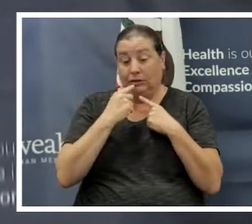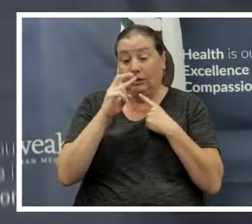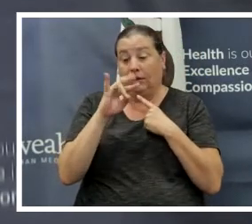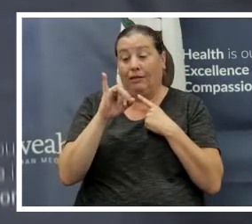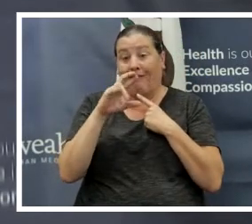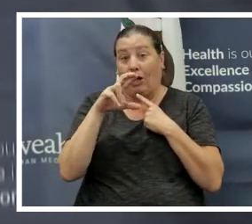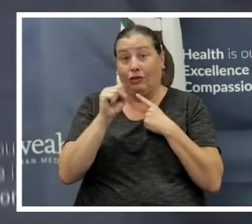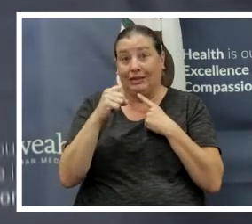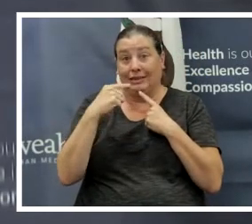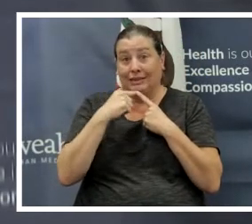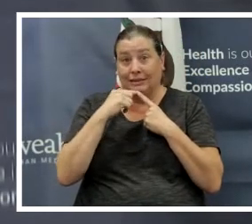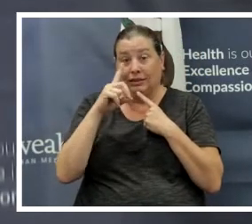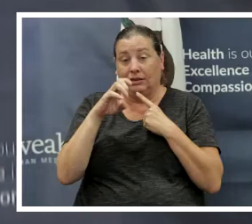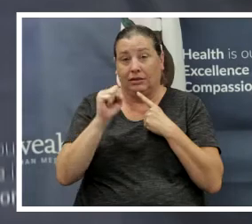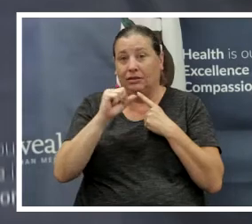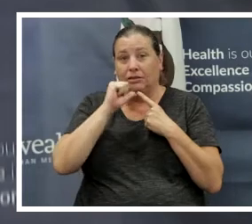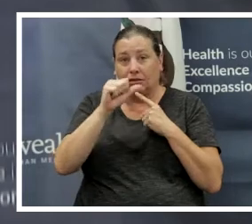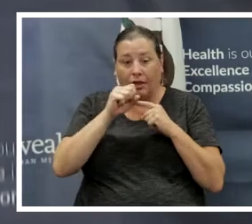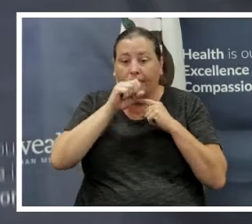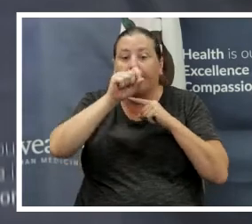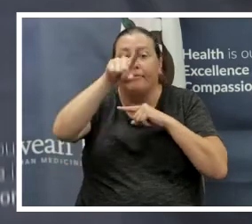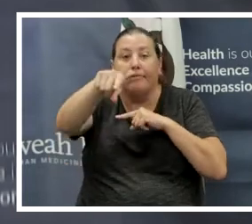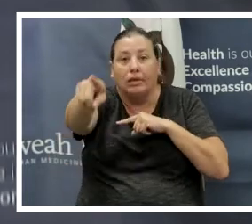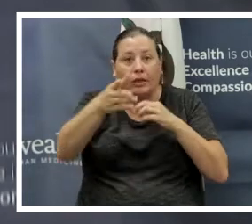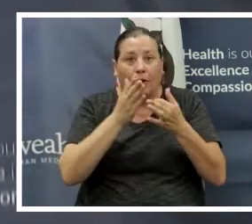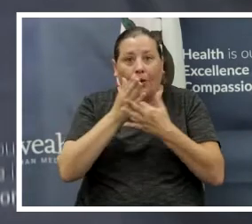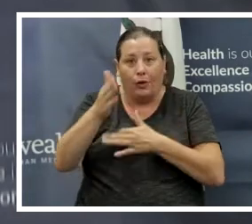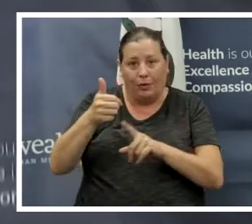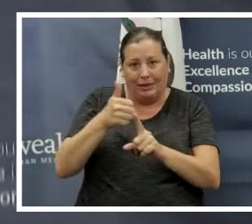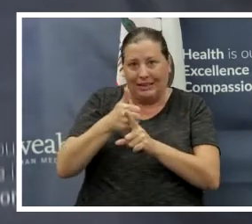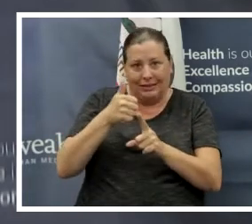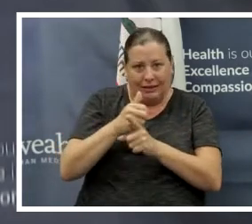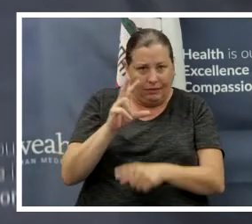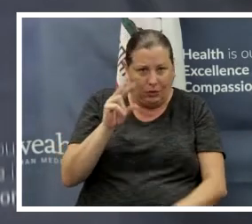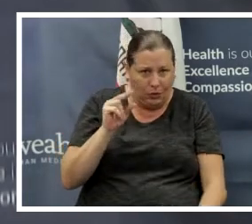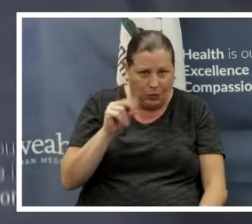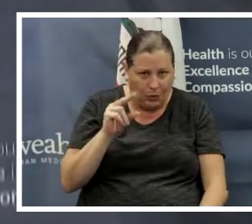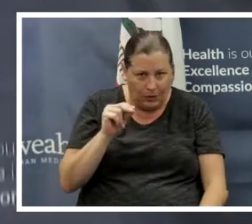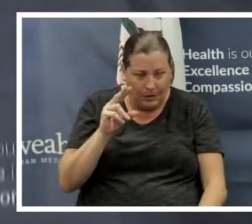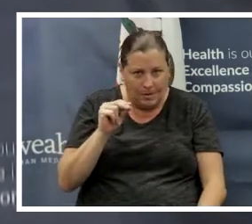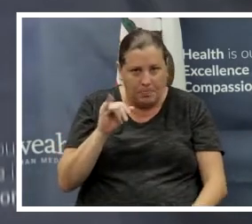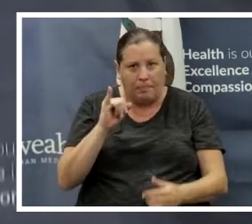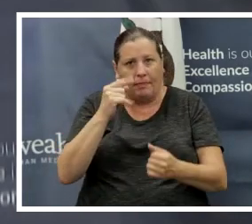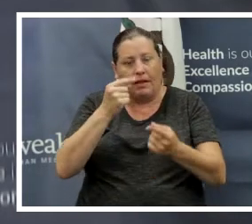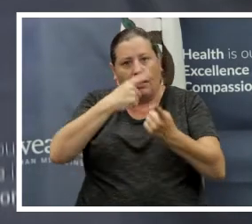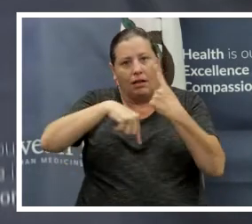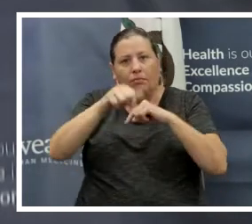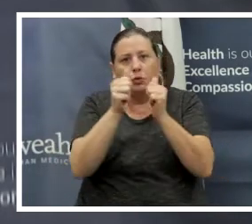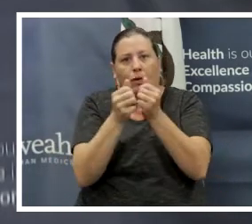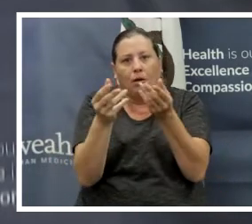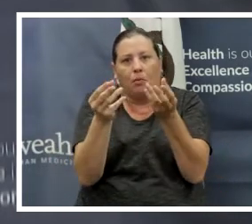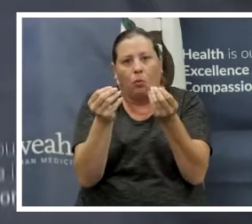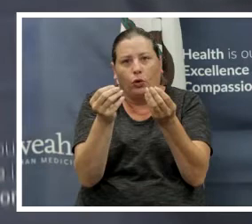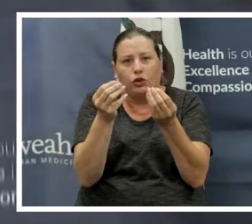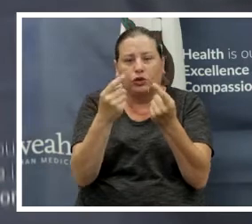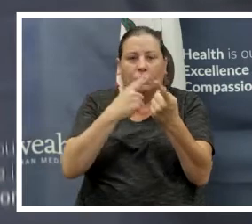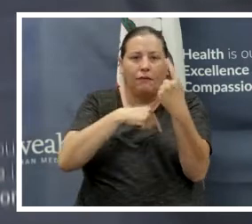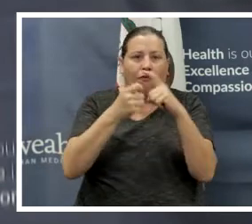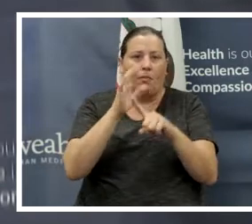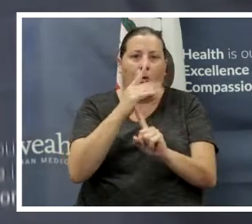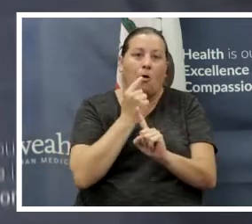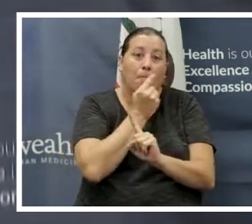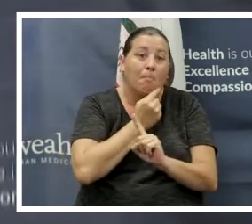out in a single virus particle just out there floating in the air by itself. It comes out on a bit of moisture that comes out of the person's mouth or